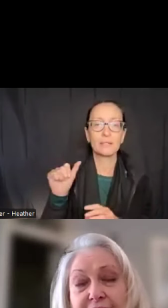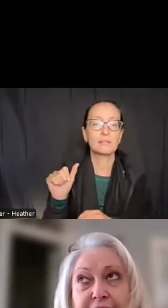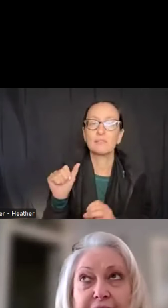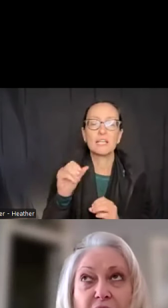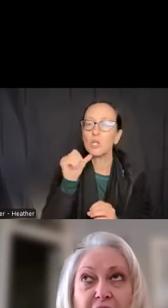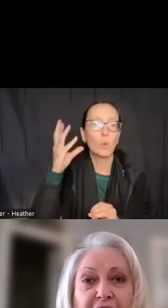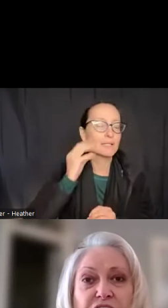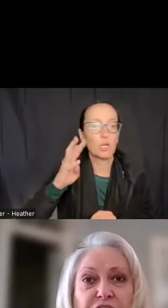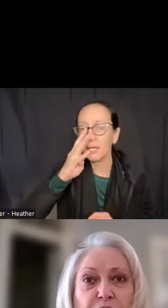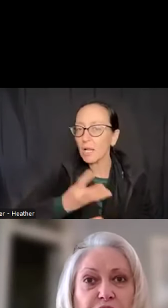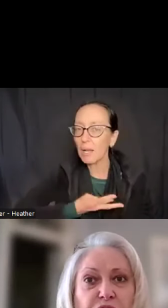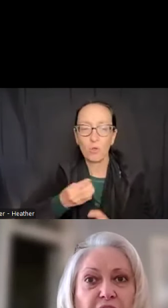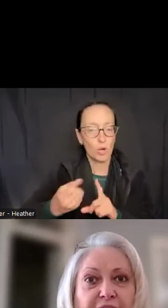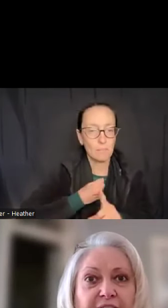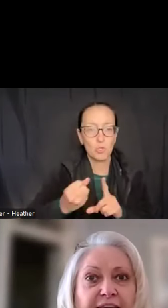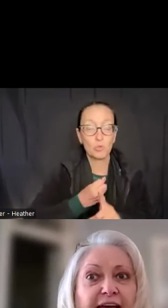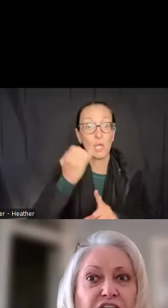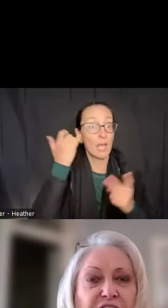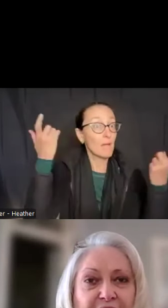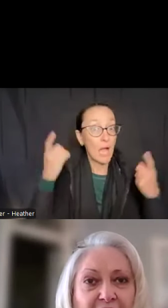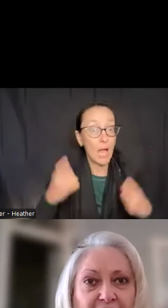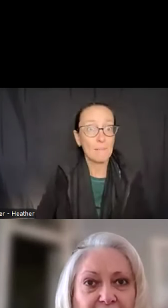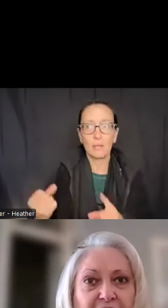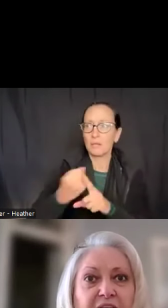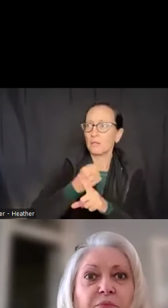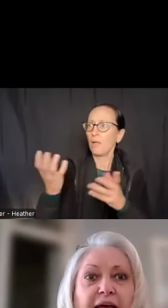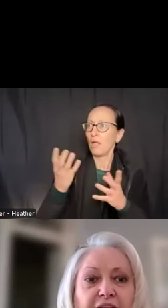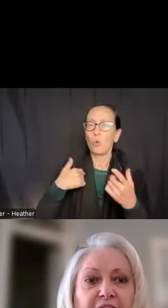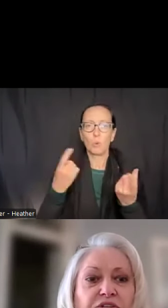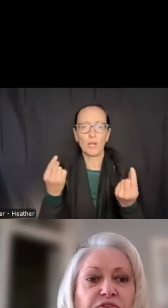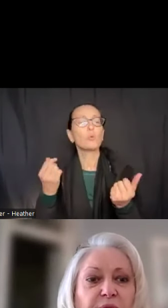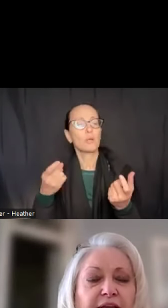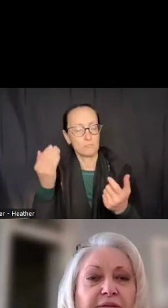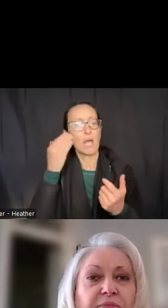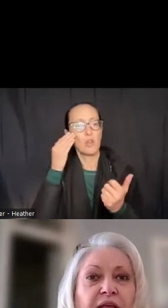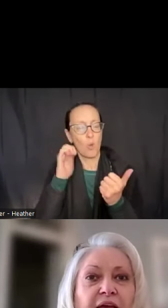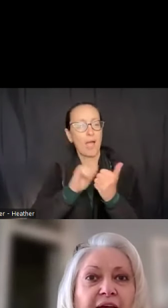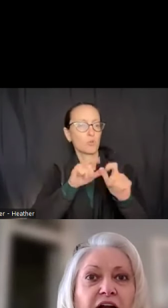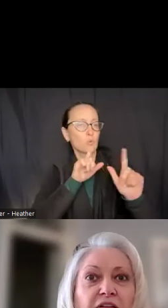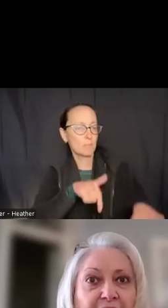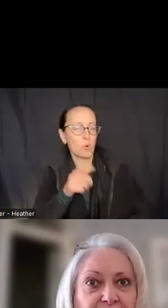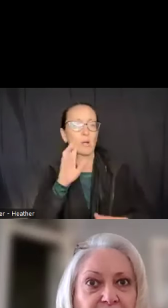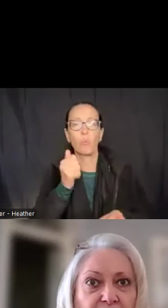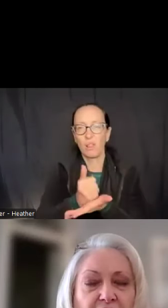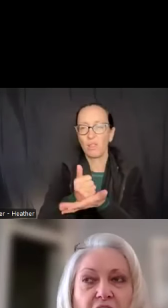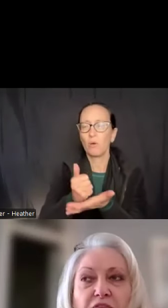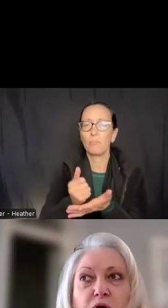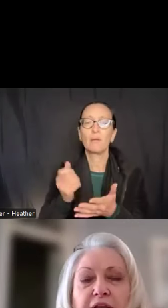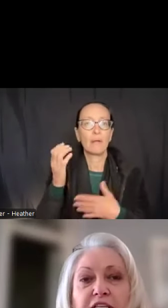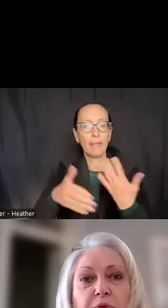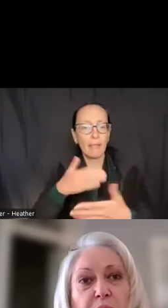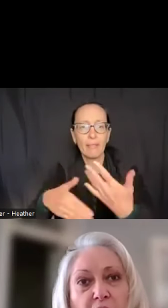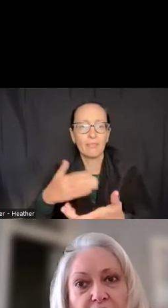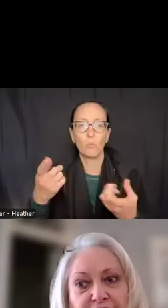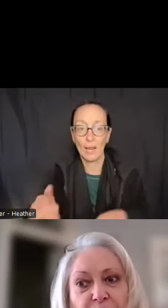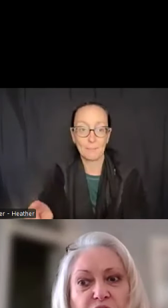report instances or allegations of abuse or neglect, and that action is taken when allegations are made. And our last area of